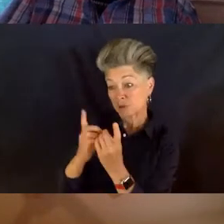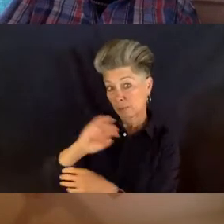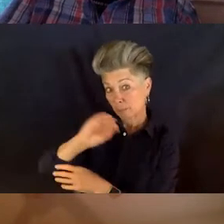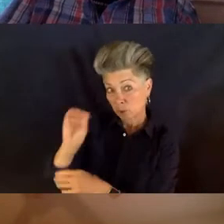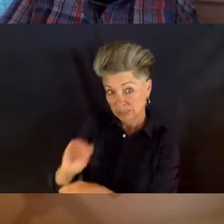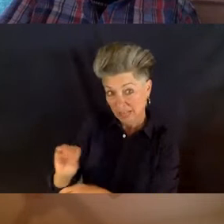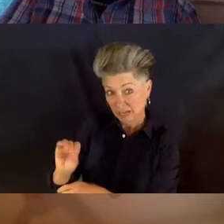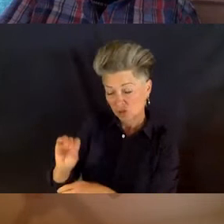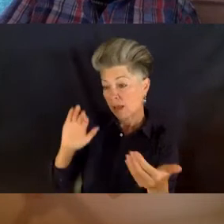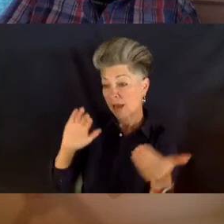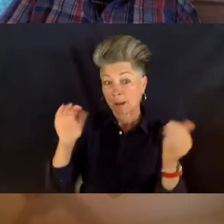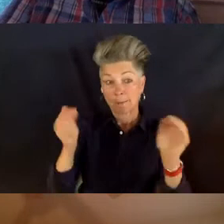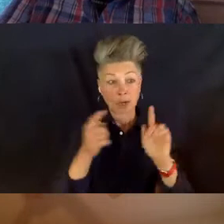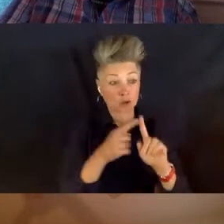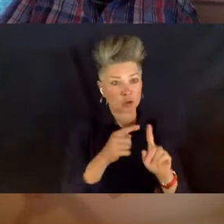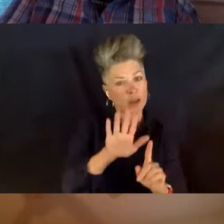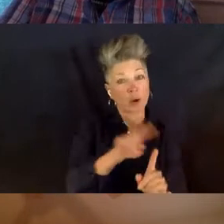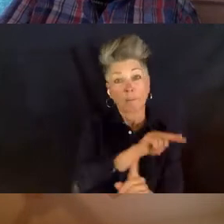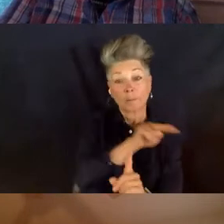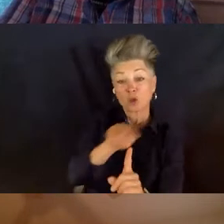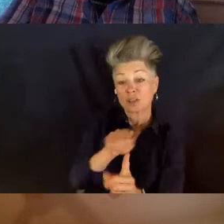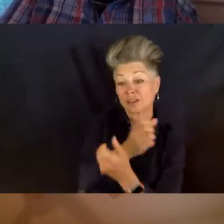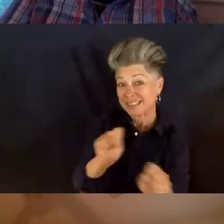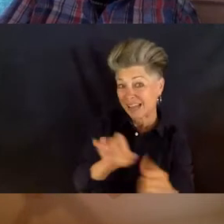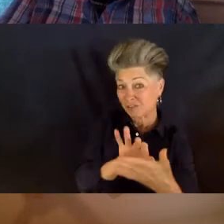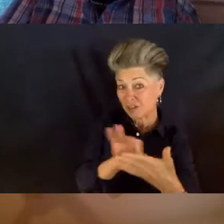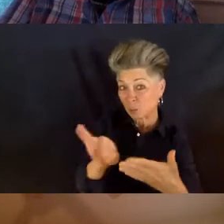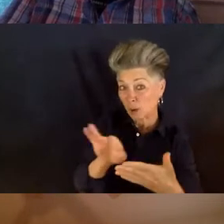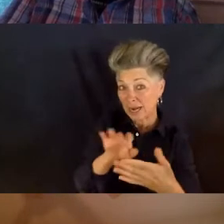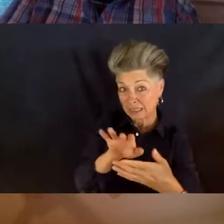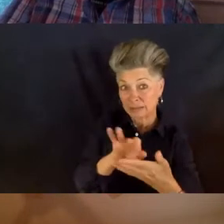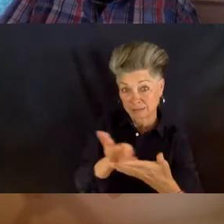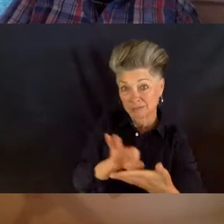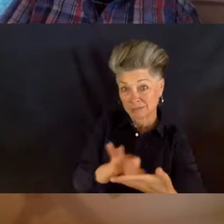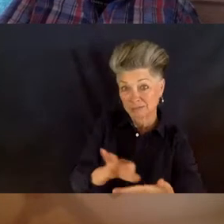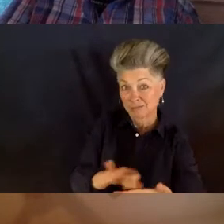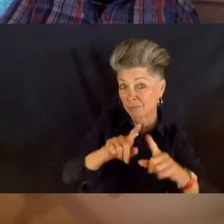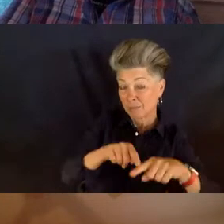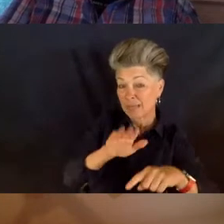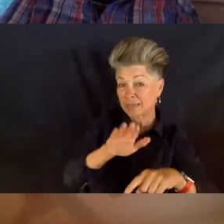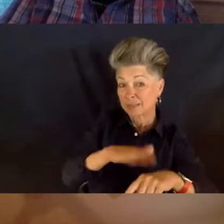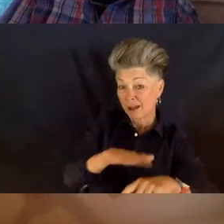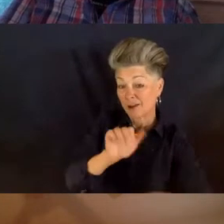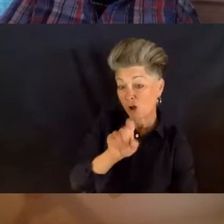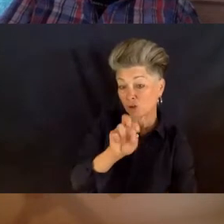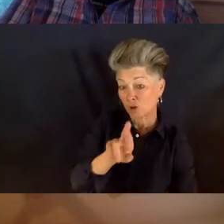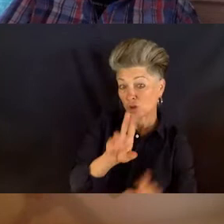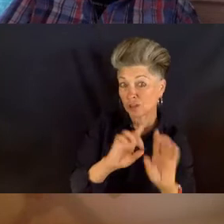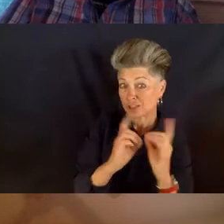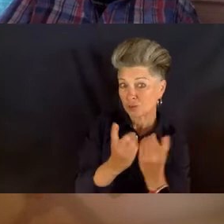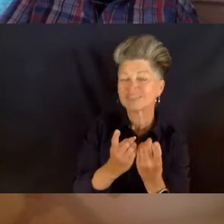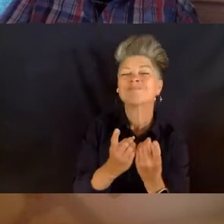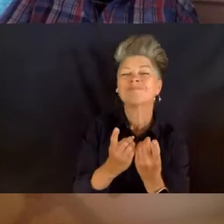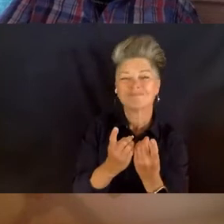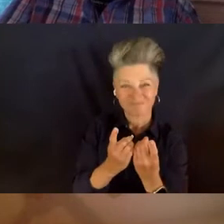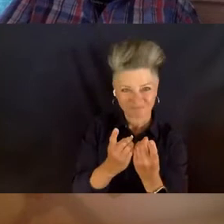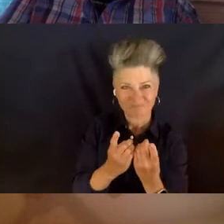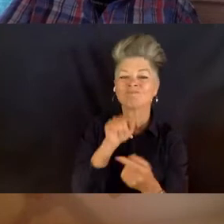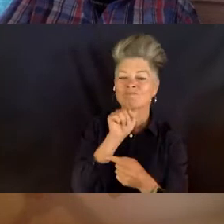the perceived safety rating scores based off of alder district, they also corresponded